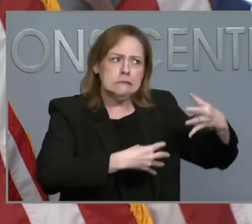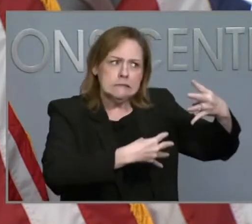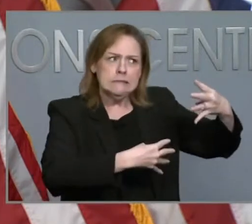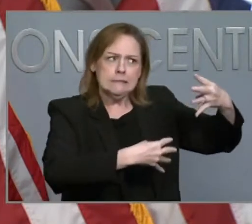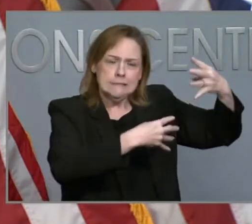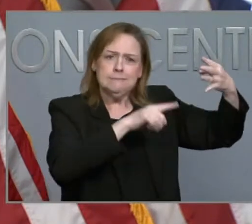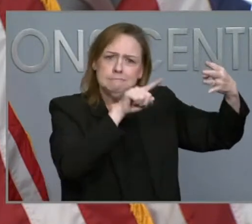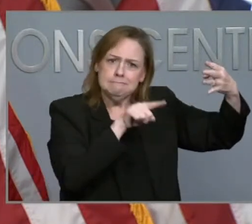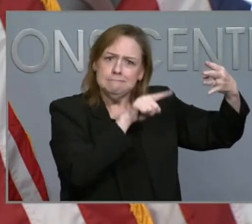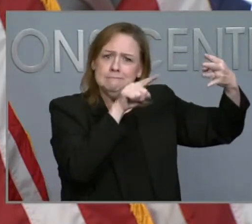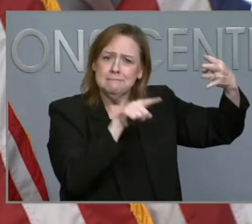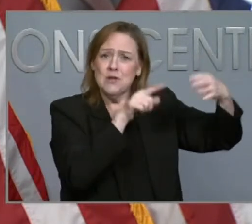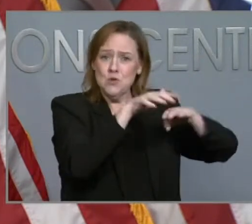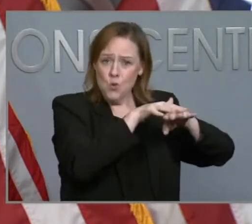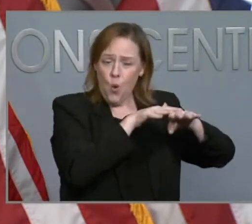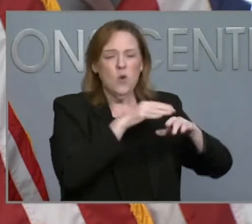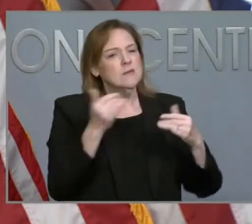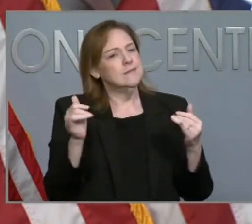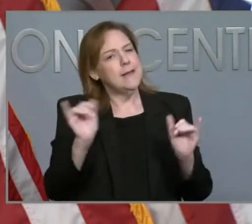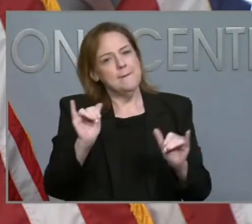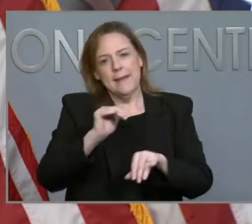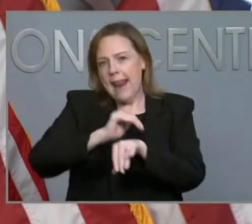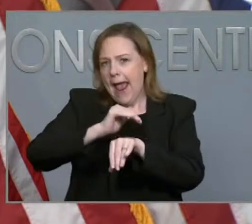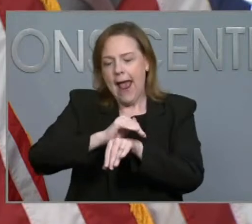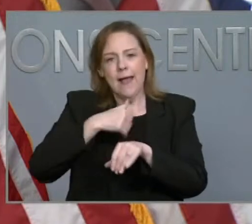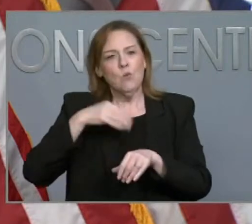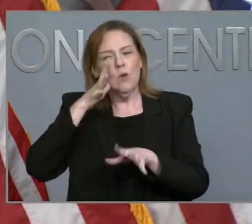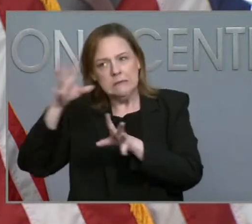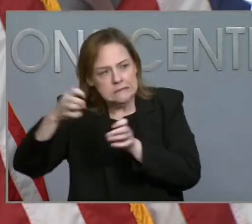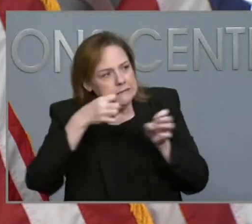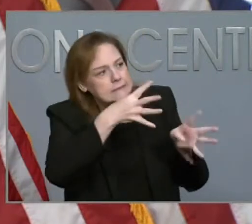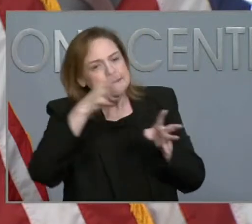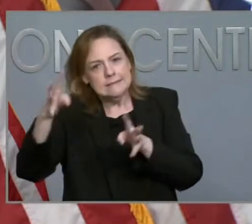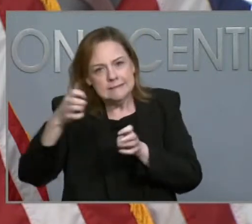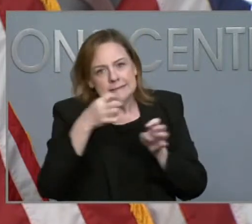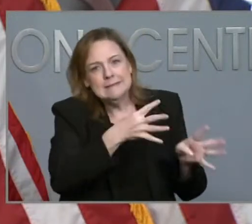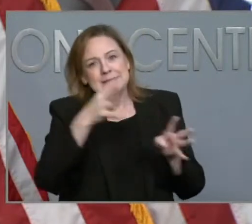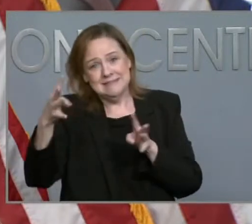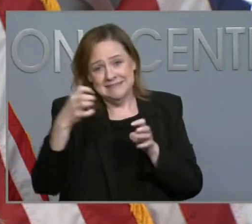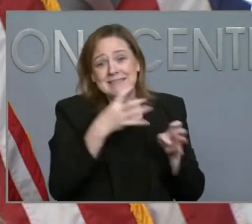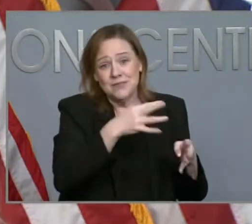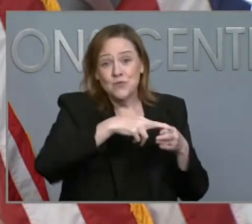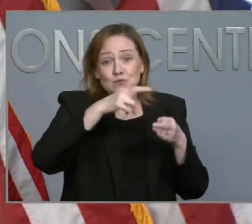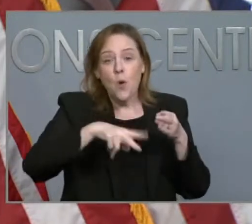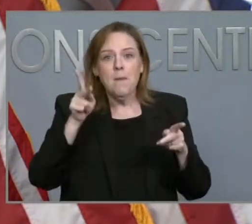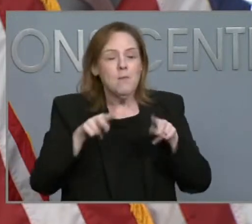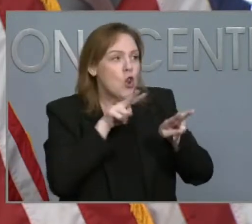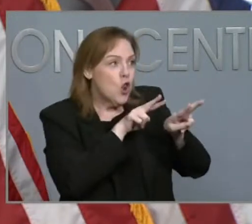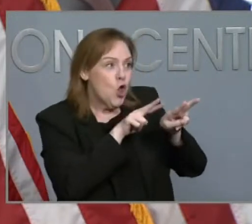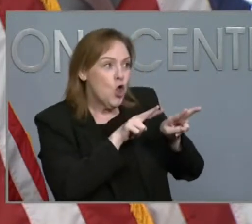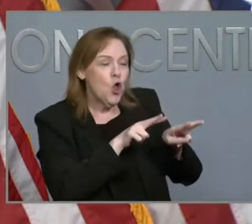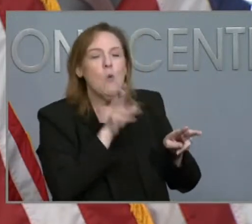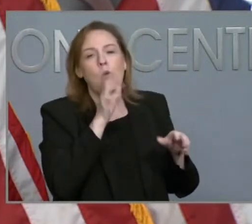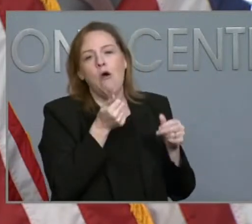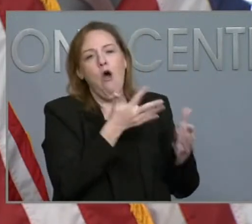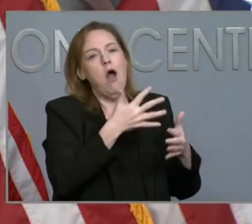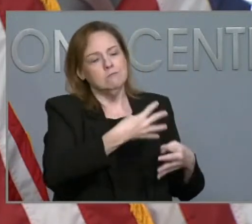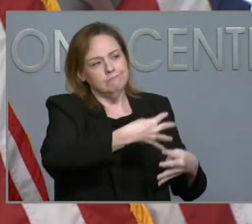of the sheer volume of data that's going in and the interest that we're seeing in our results. Thank you.